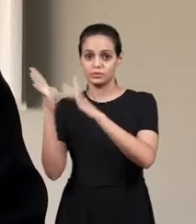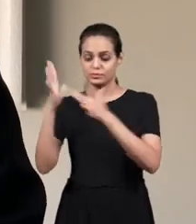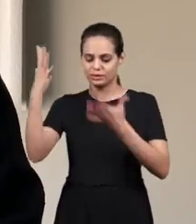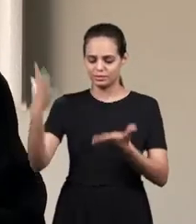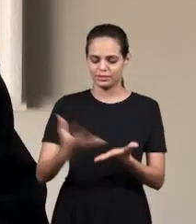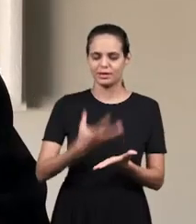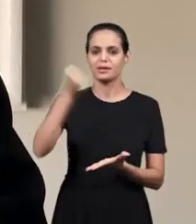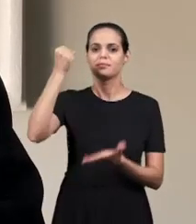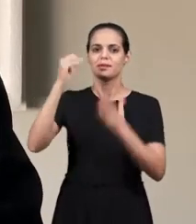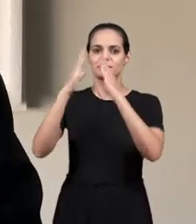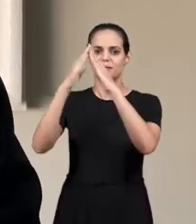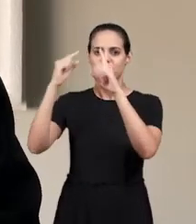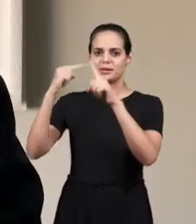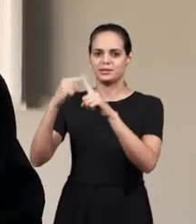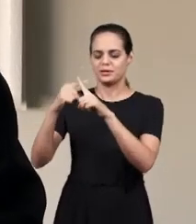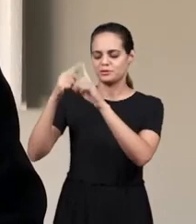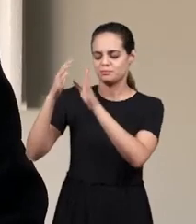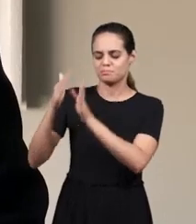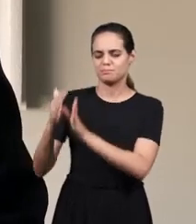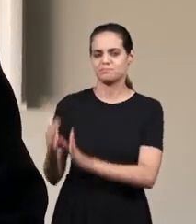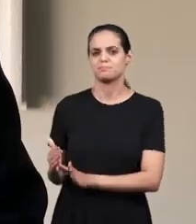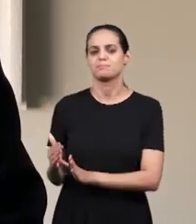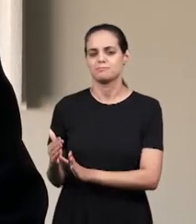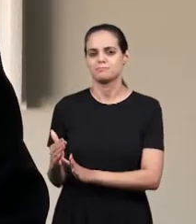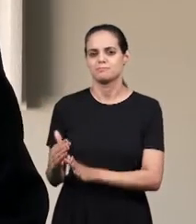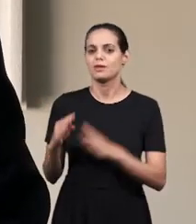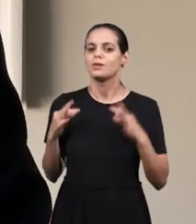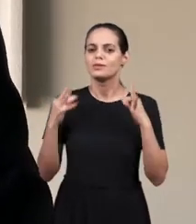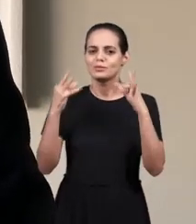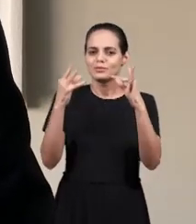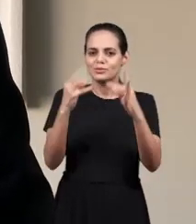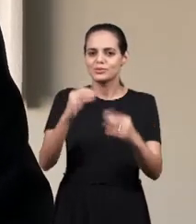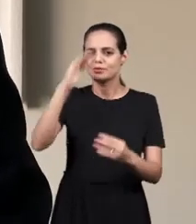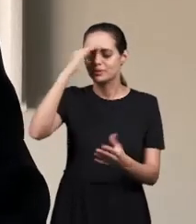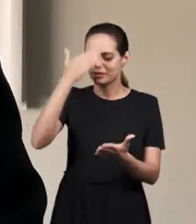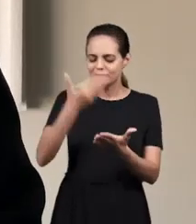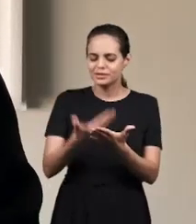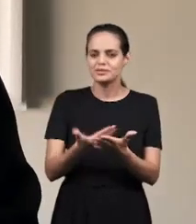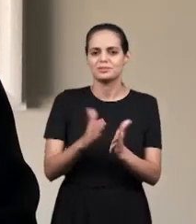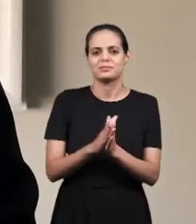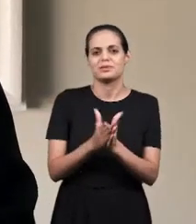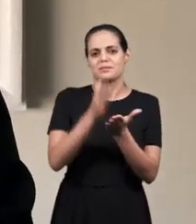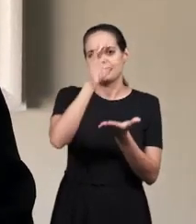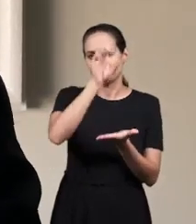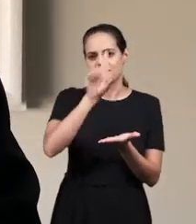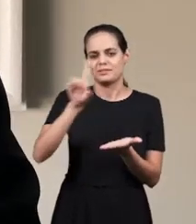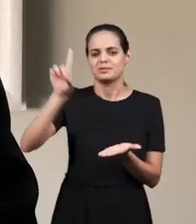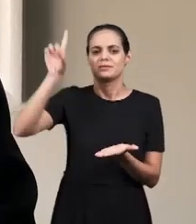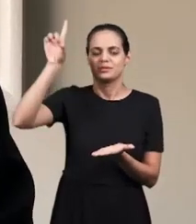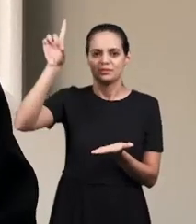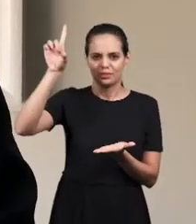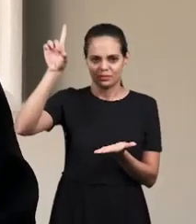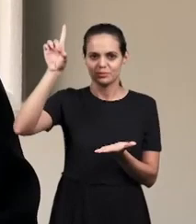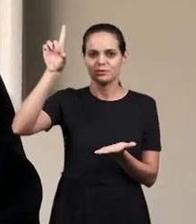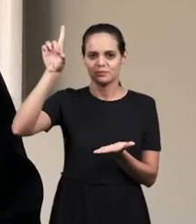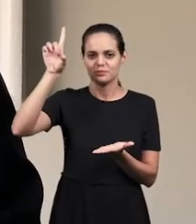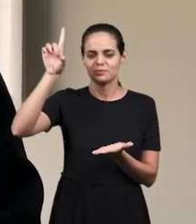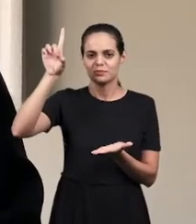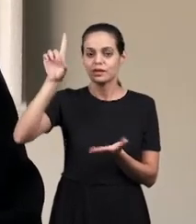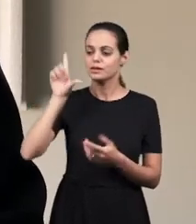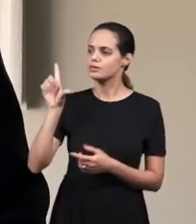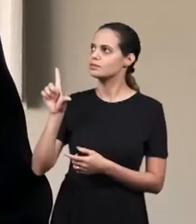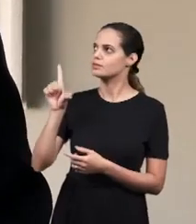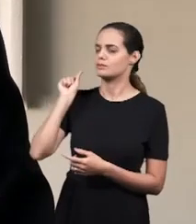of those who believe in his word, all those who take this attitude to return to